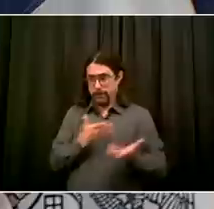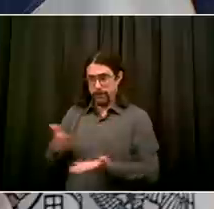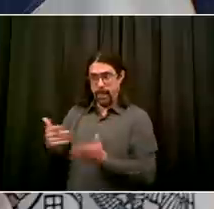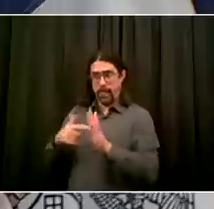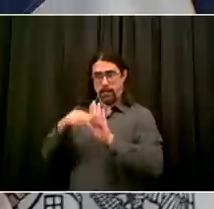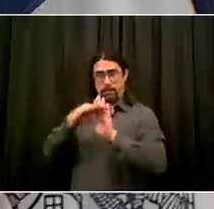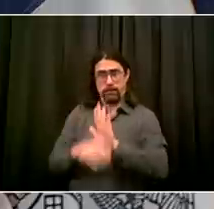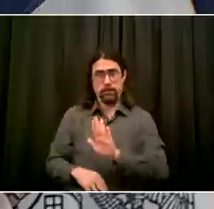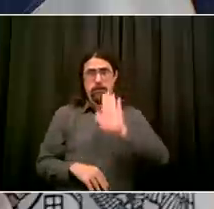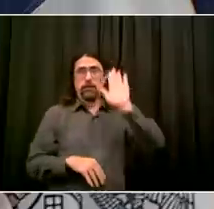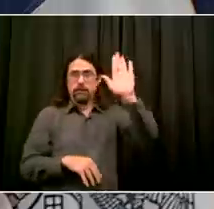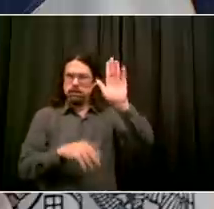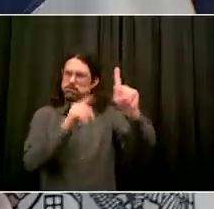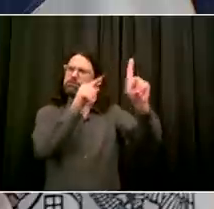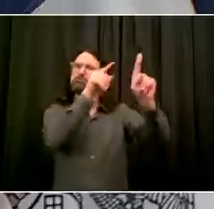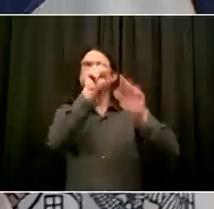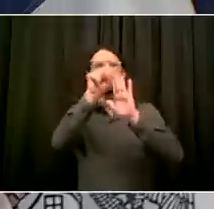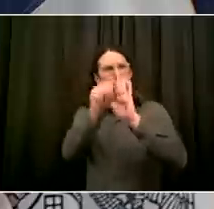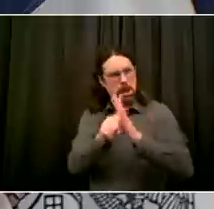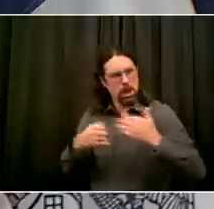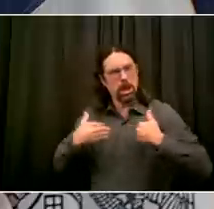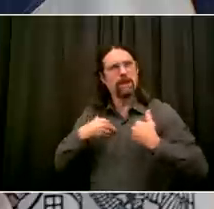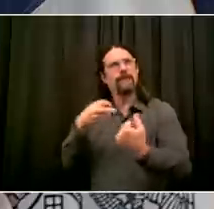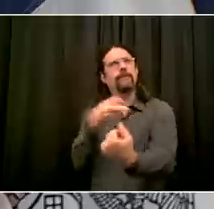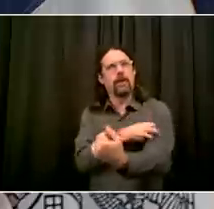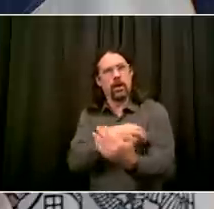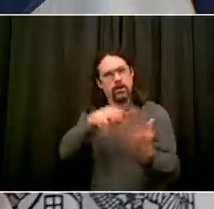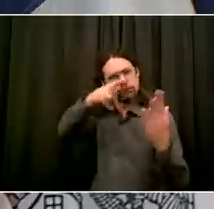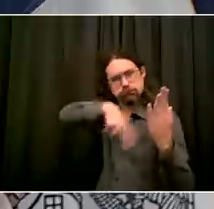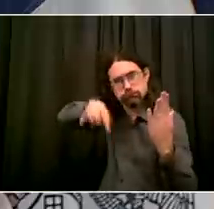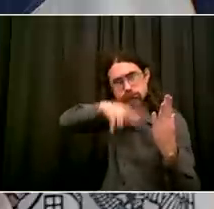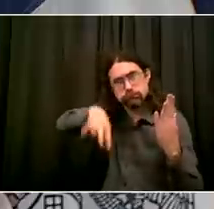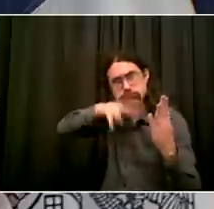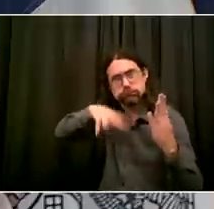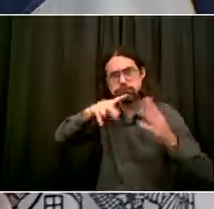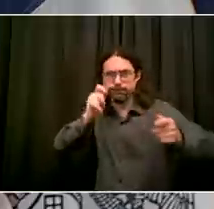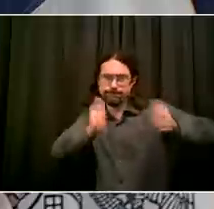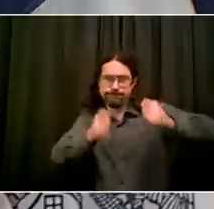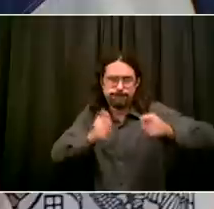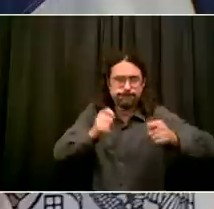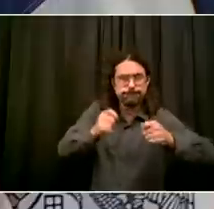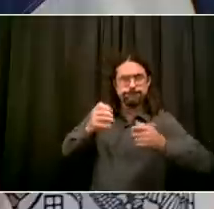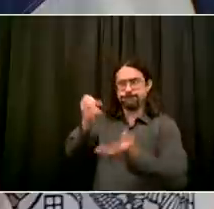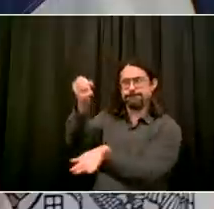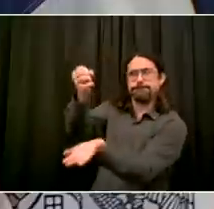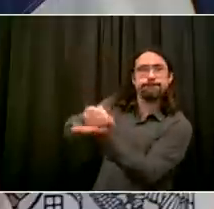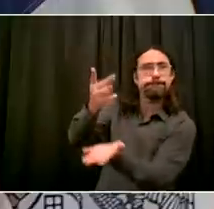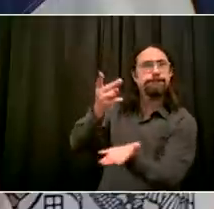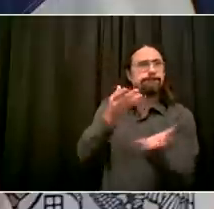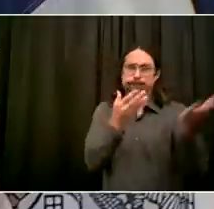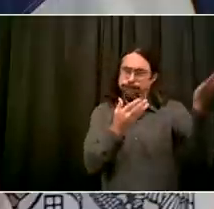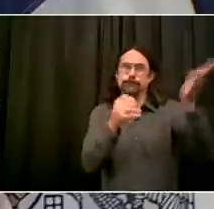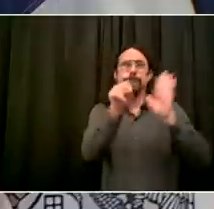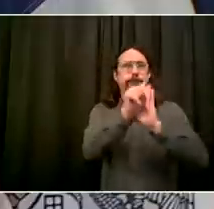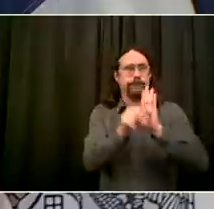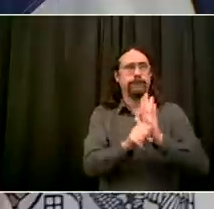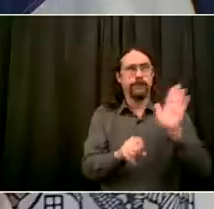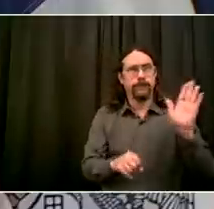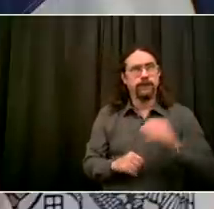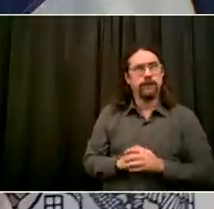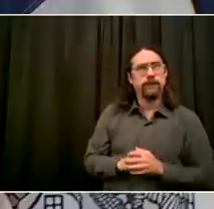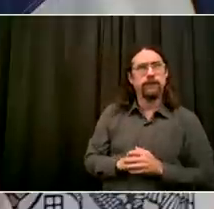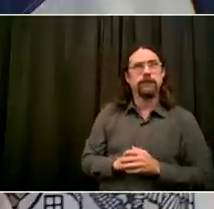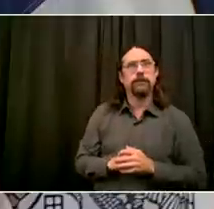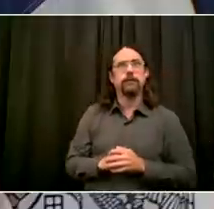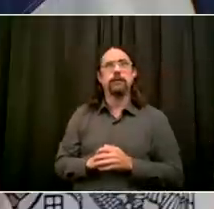getting somewhere, so long as we keep making the decisions together and getting to results, that's what ultimately matters. Next up is